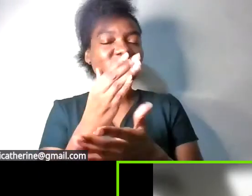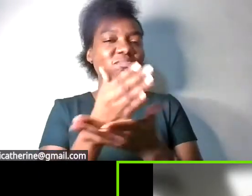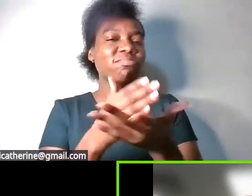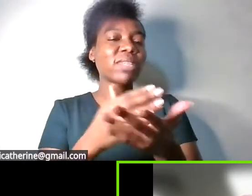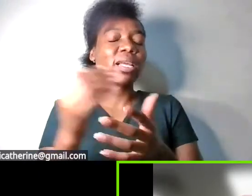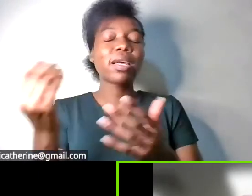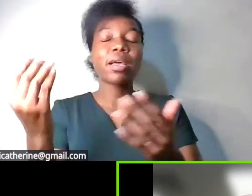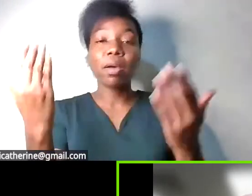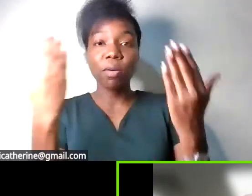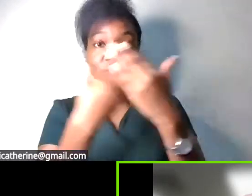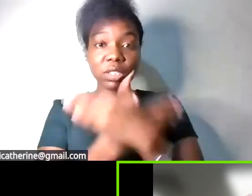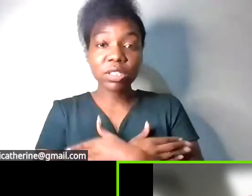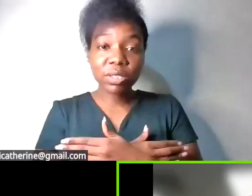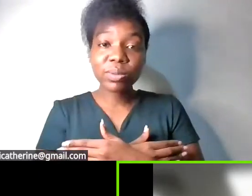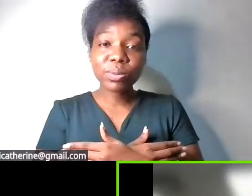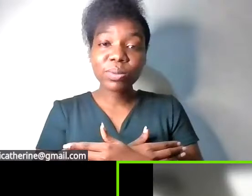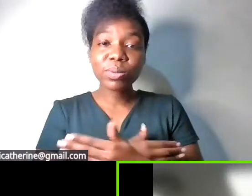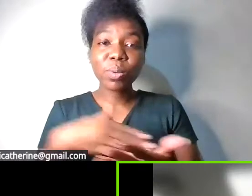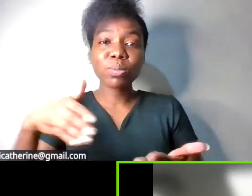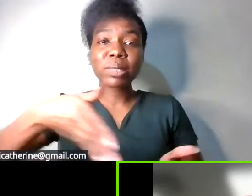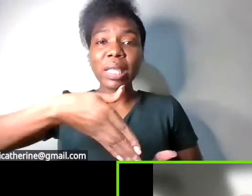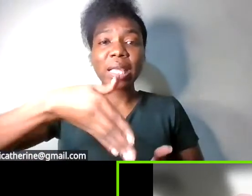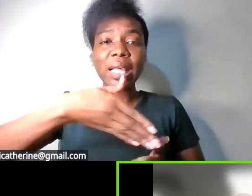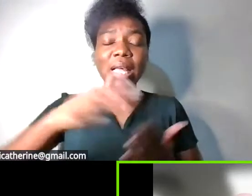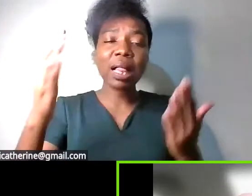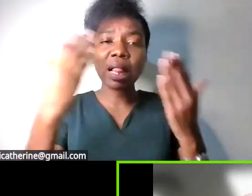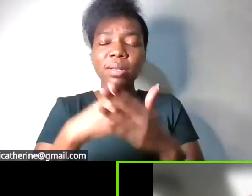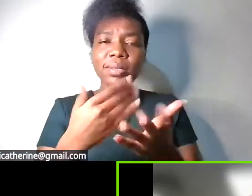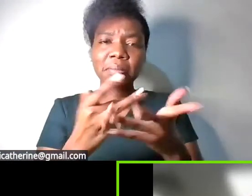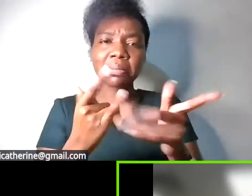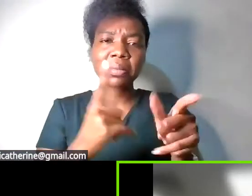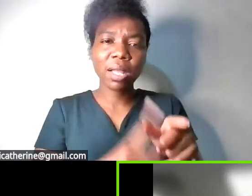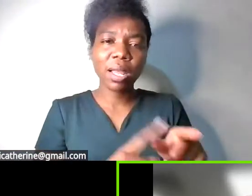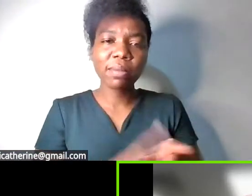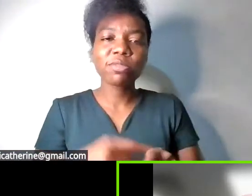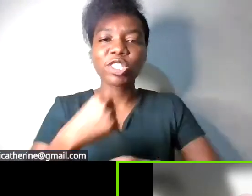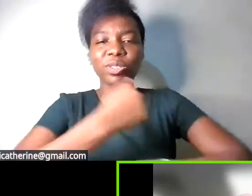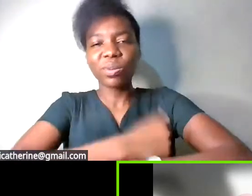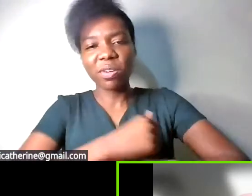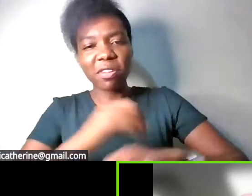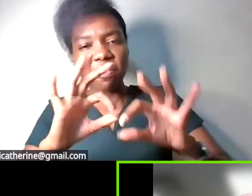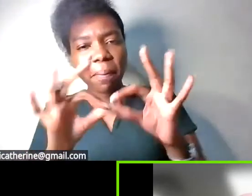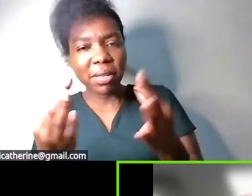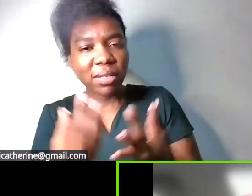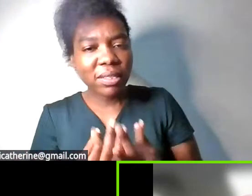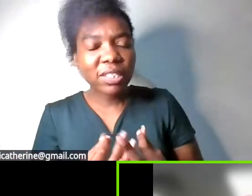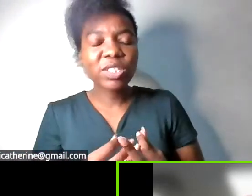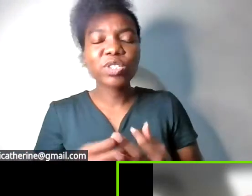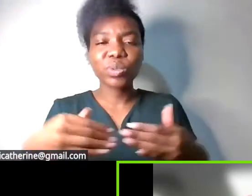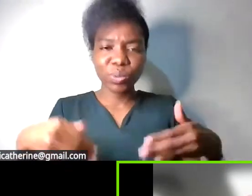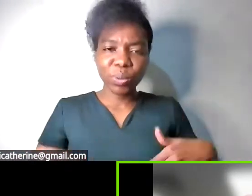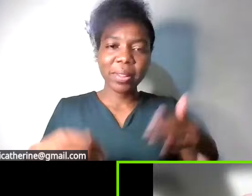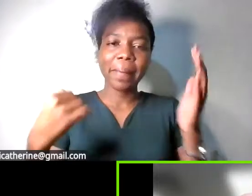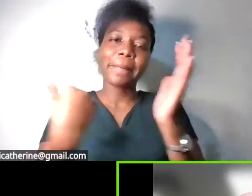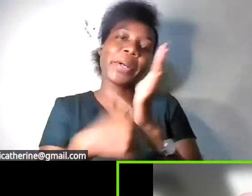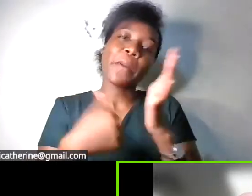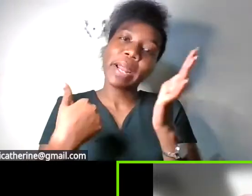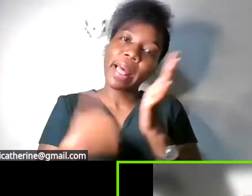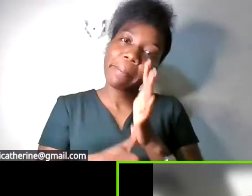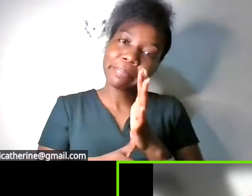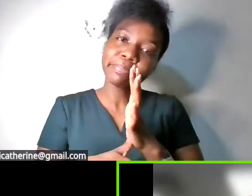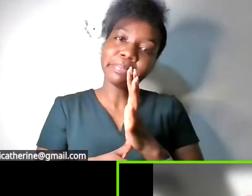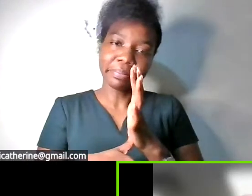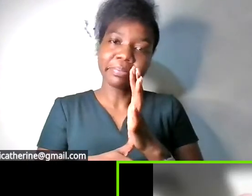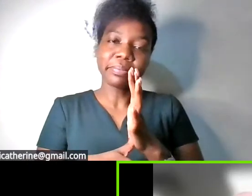some of the problem with the family, some of the obstacle with the teenagers problems. We always